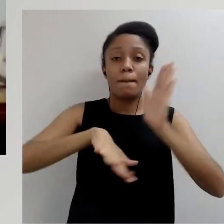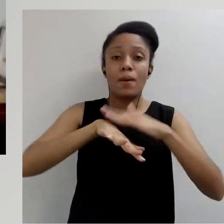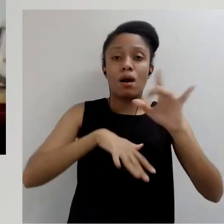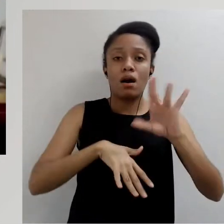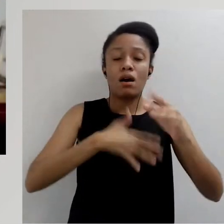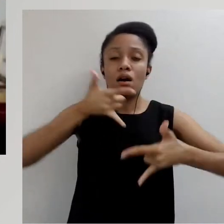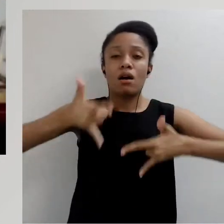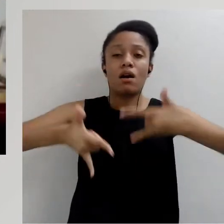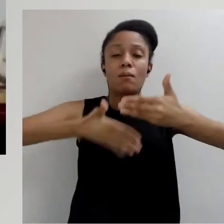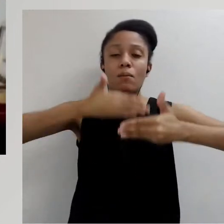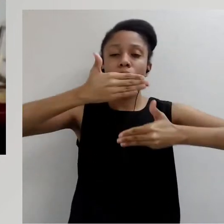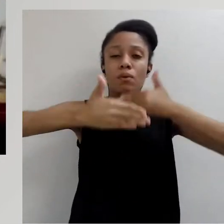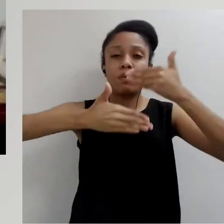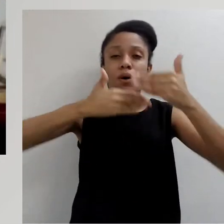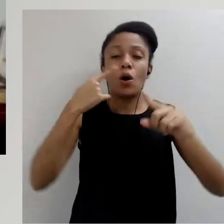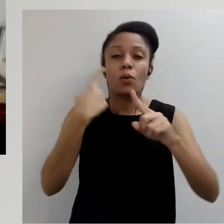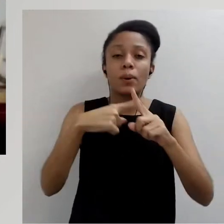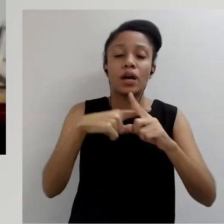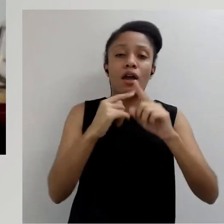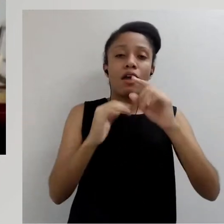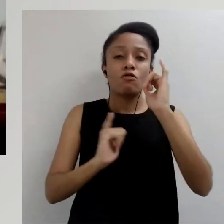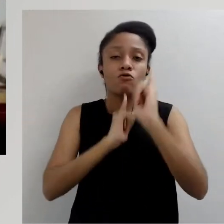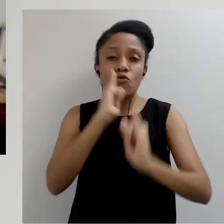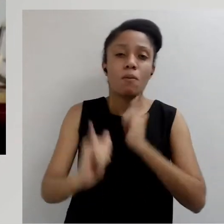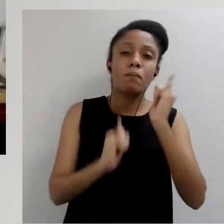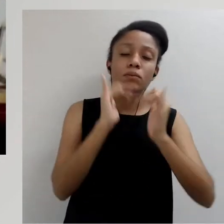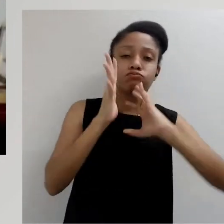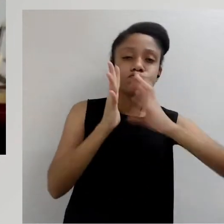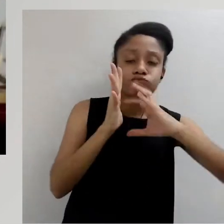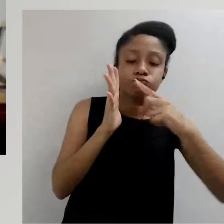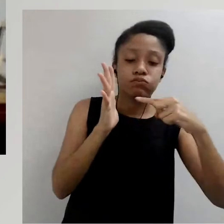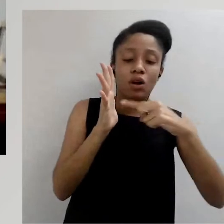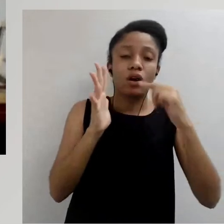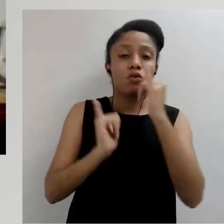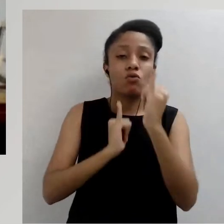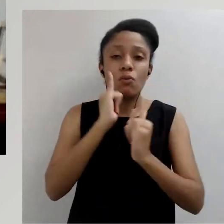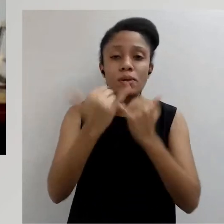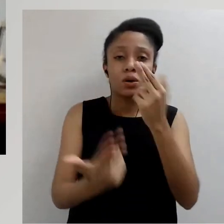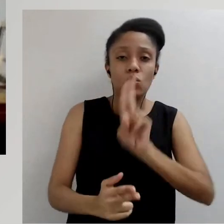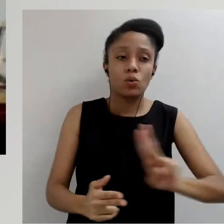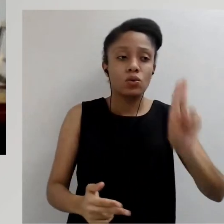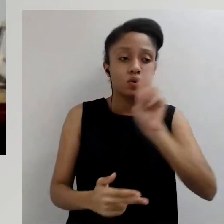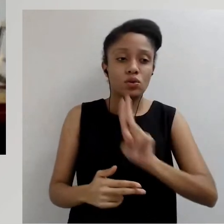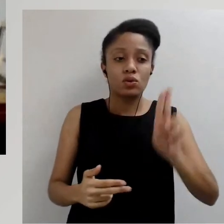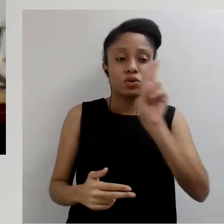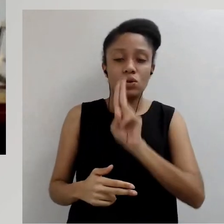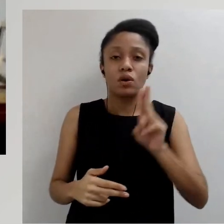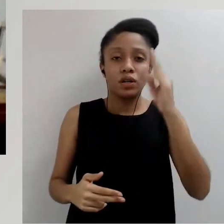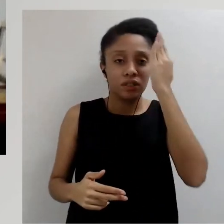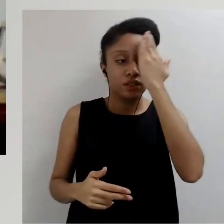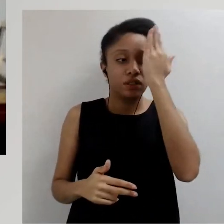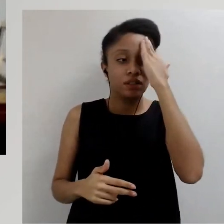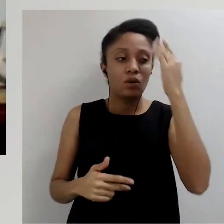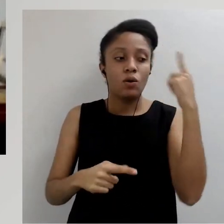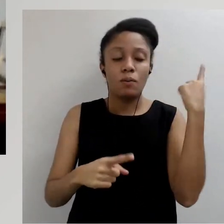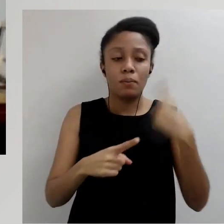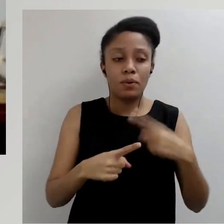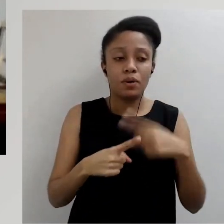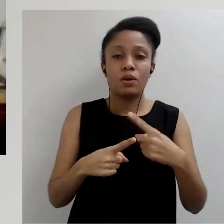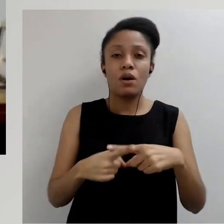of automation using metadata and information, all the information that the manufacturers